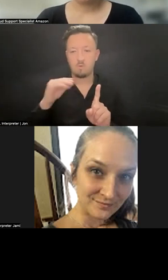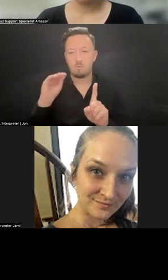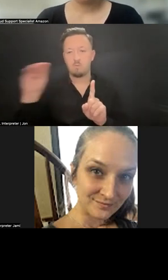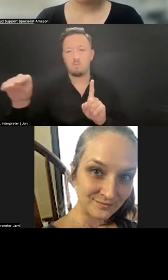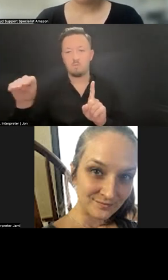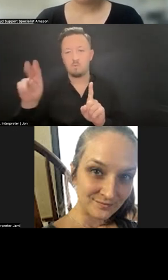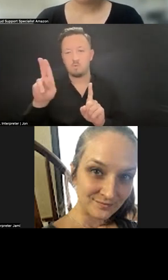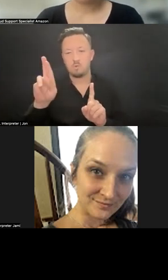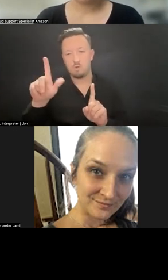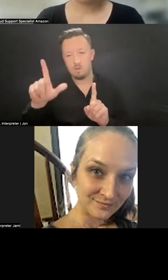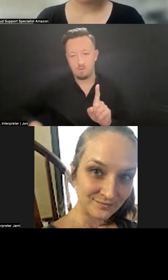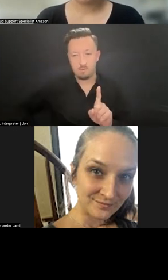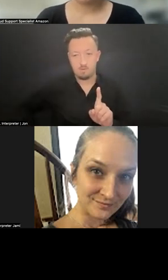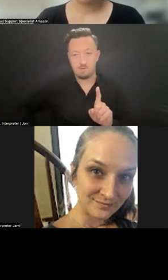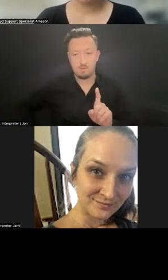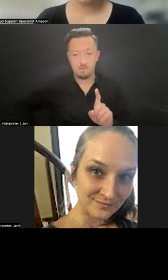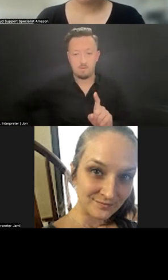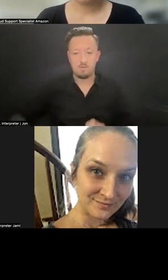I'll put that in our live chat.